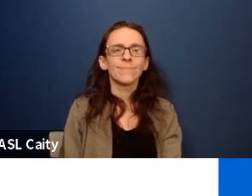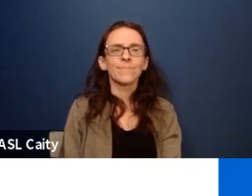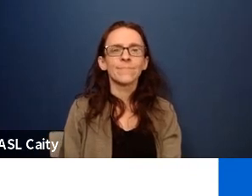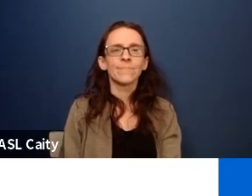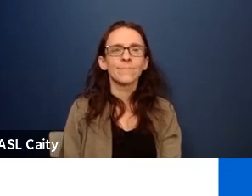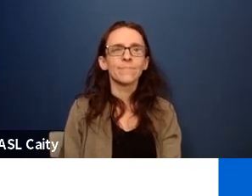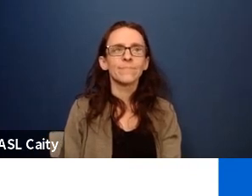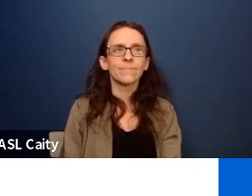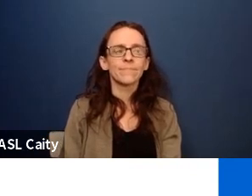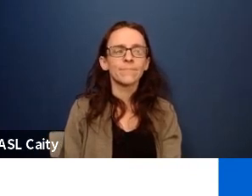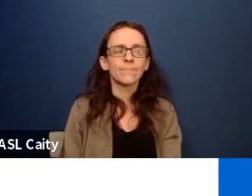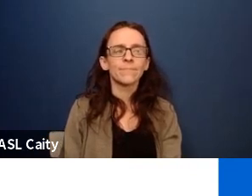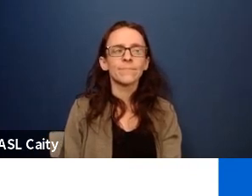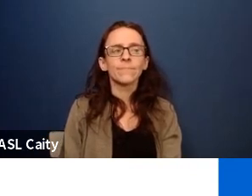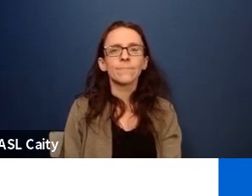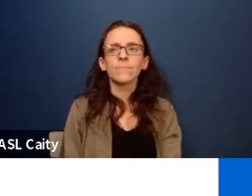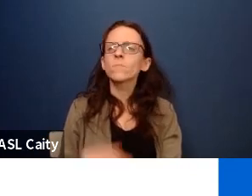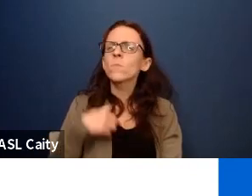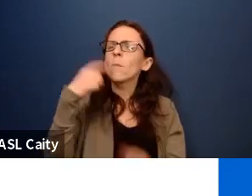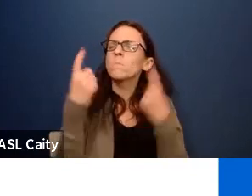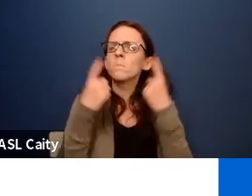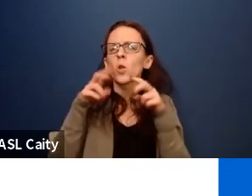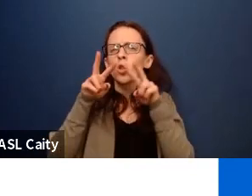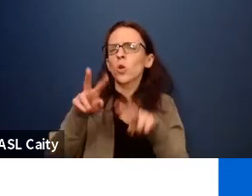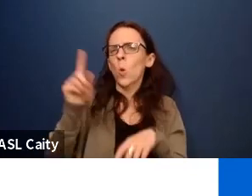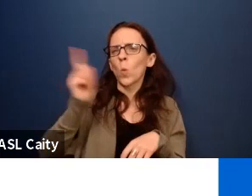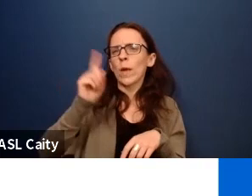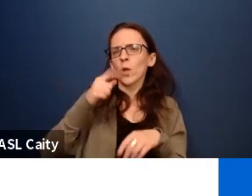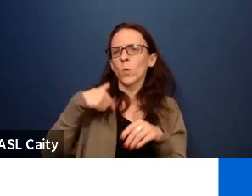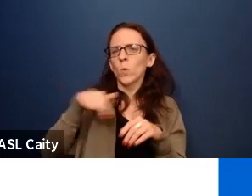I'm trying to look at where the tier cutoff is real quick.